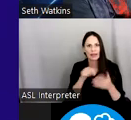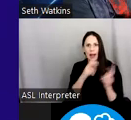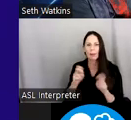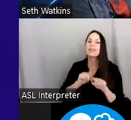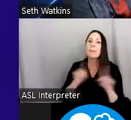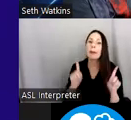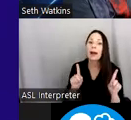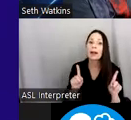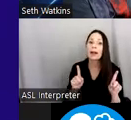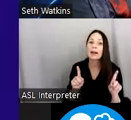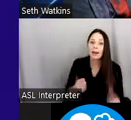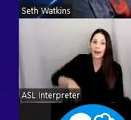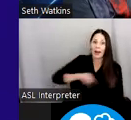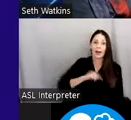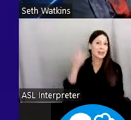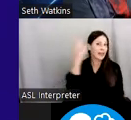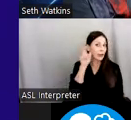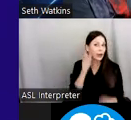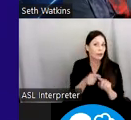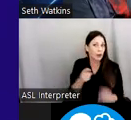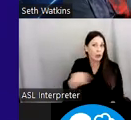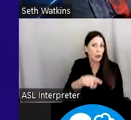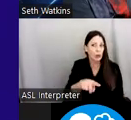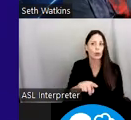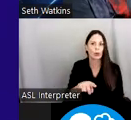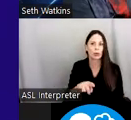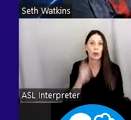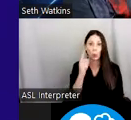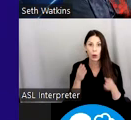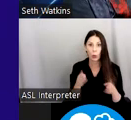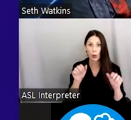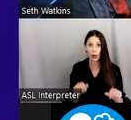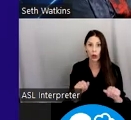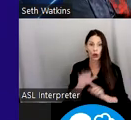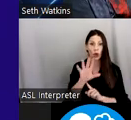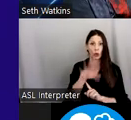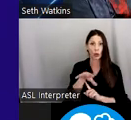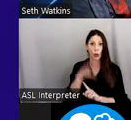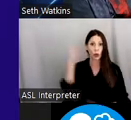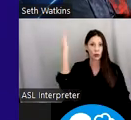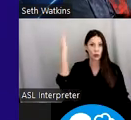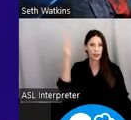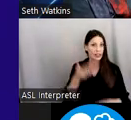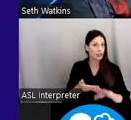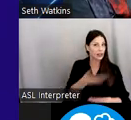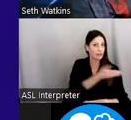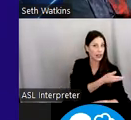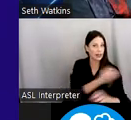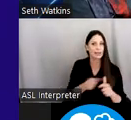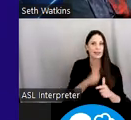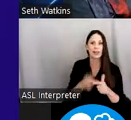hearing from you on it. You know, there's lots of ways to do that. One way is we record the presentation in advance and we send it out, and you